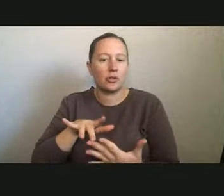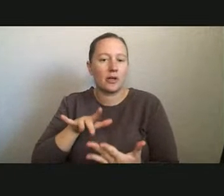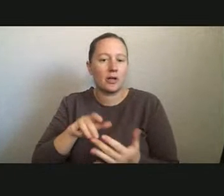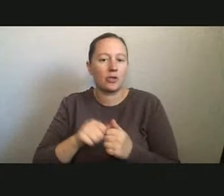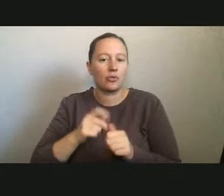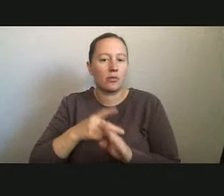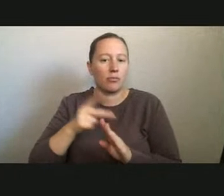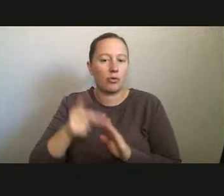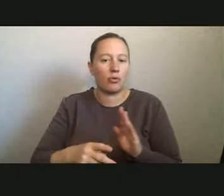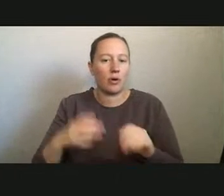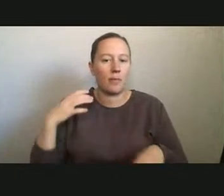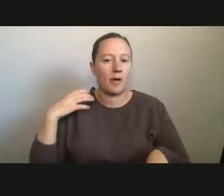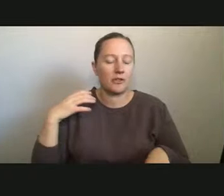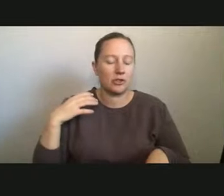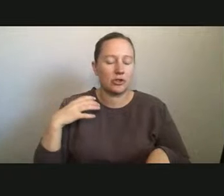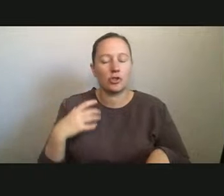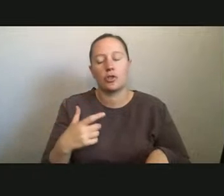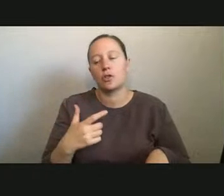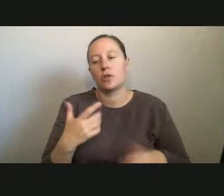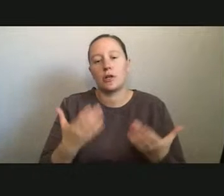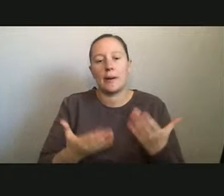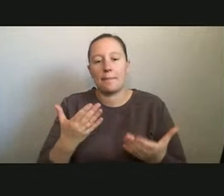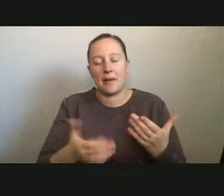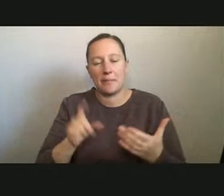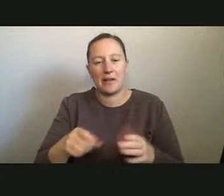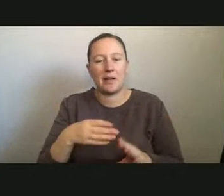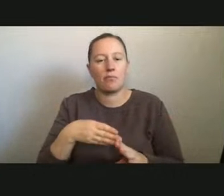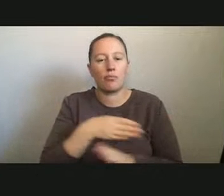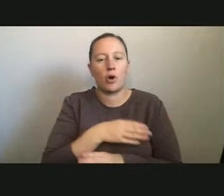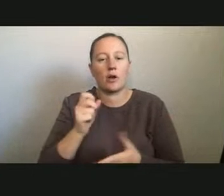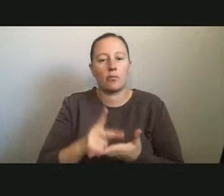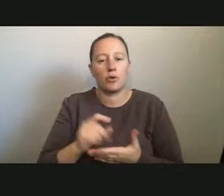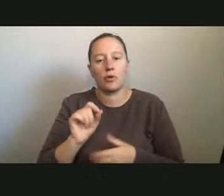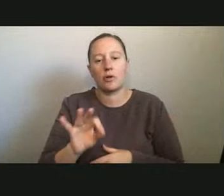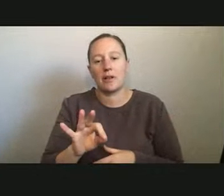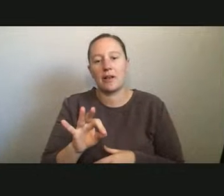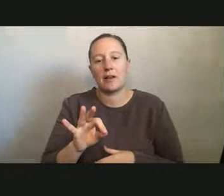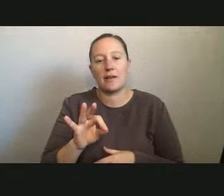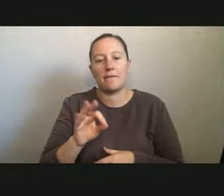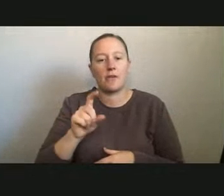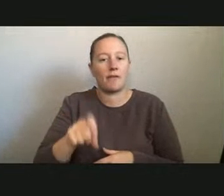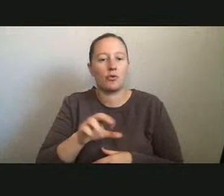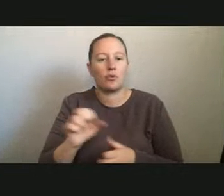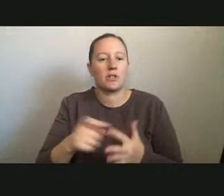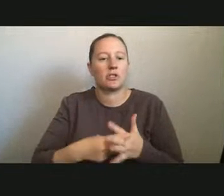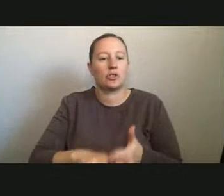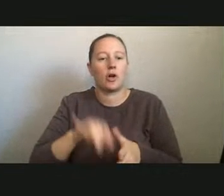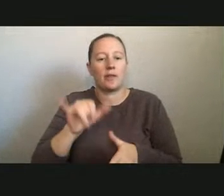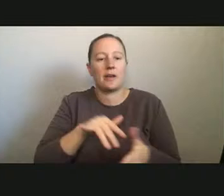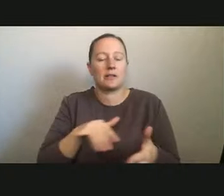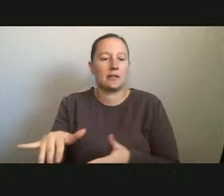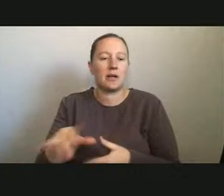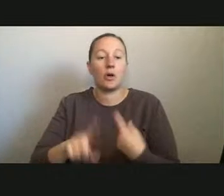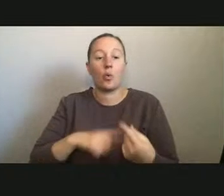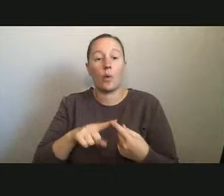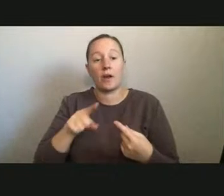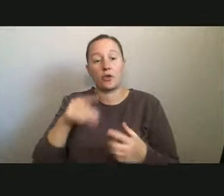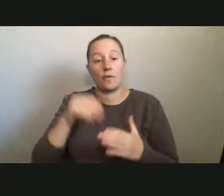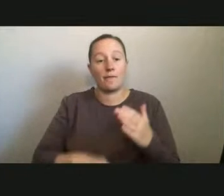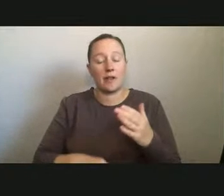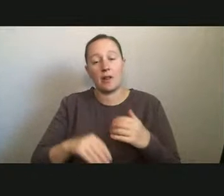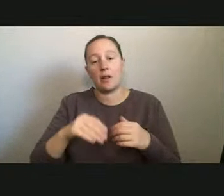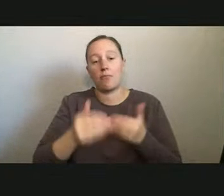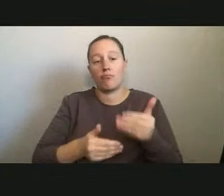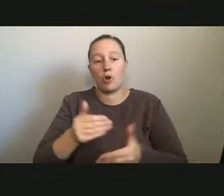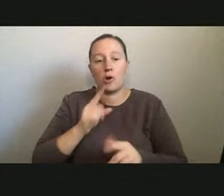officer, as you may need prior approval before you start that study. So when you're submitting progress reports